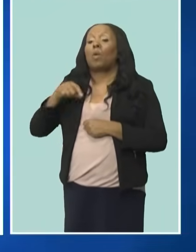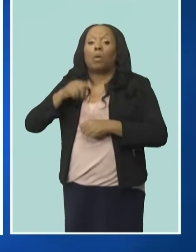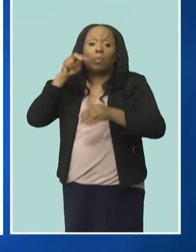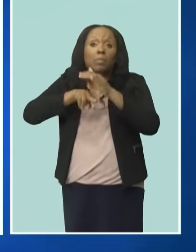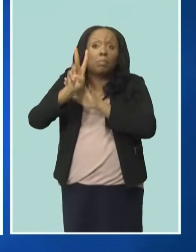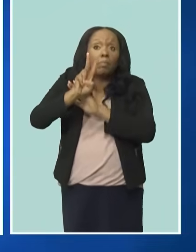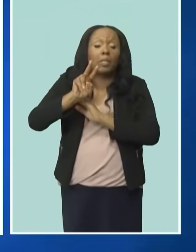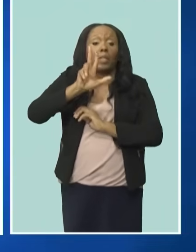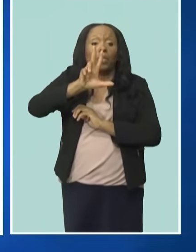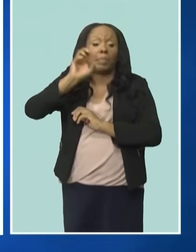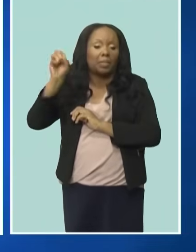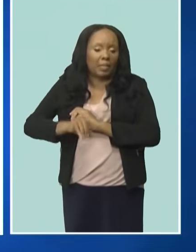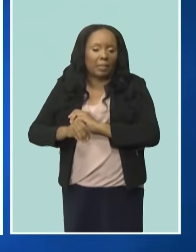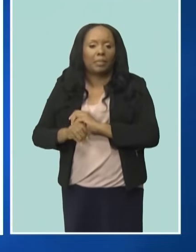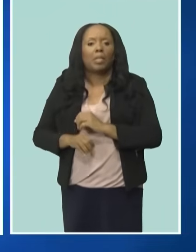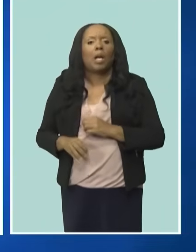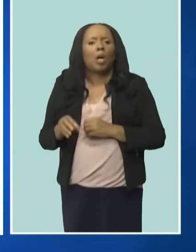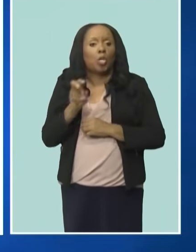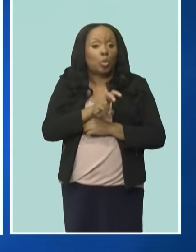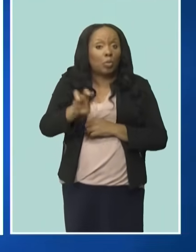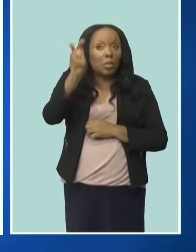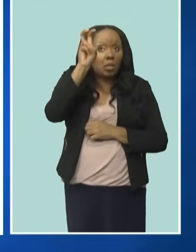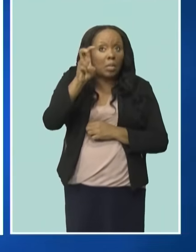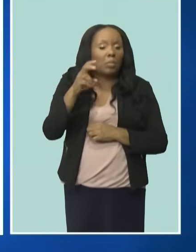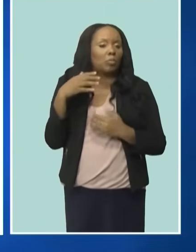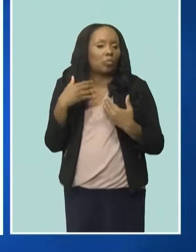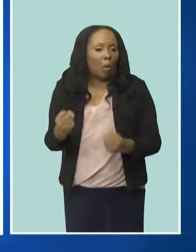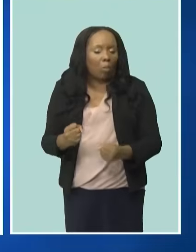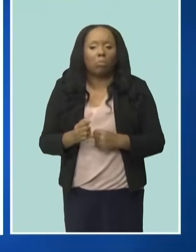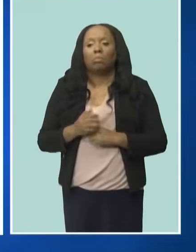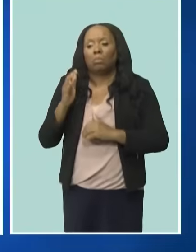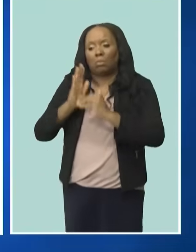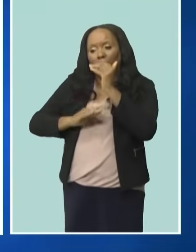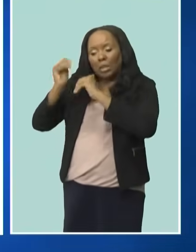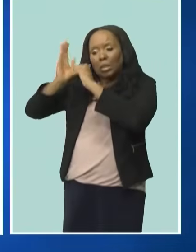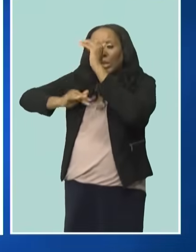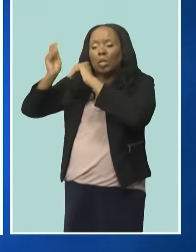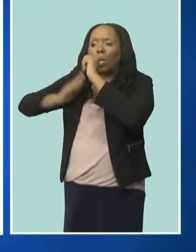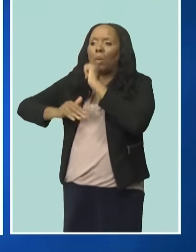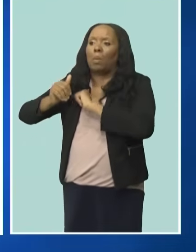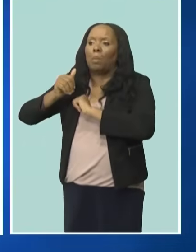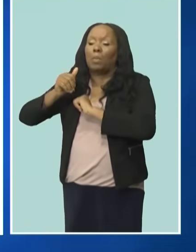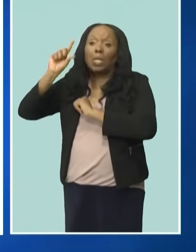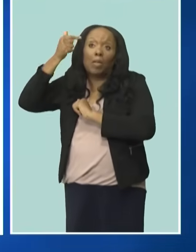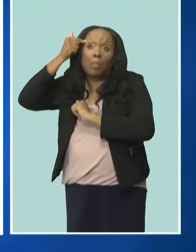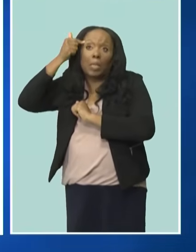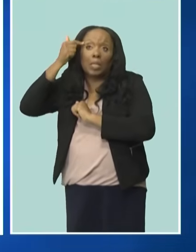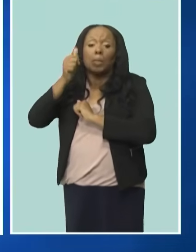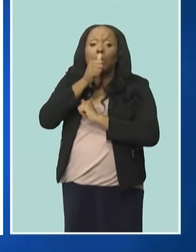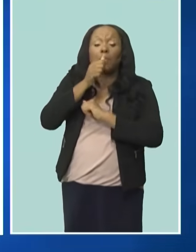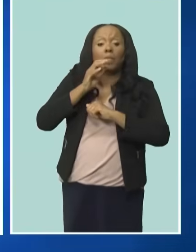tourism, we expect to stay strong. We expect the construction to continue both for private and public projects. And we